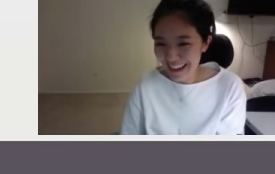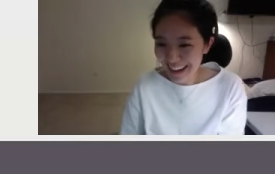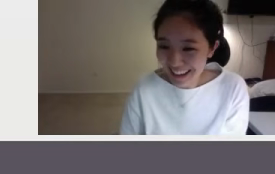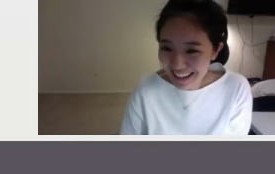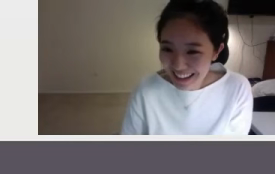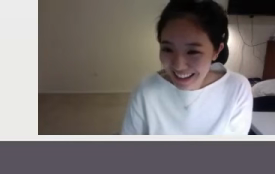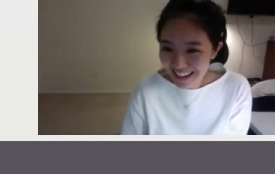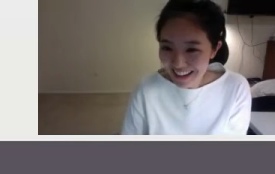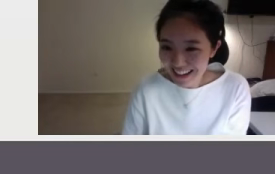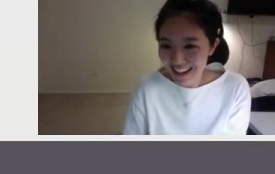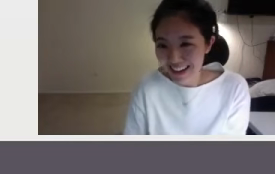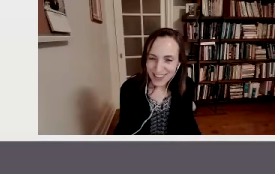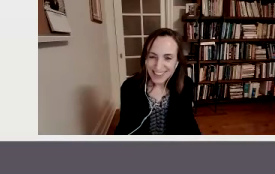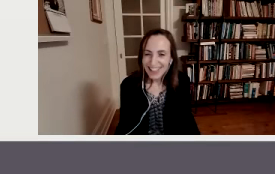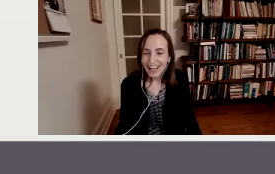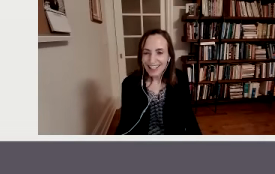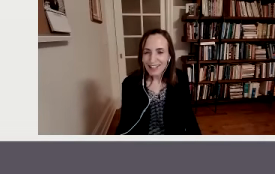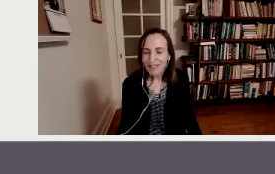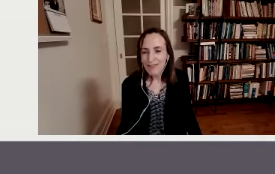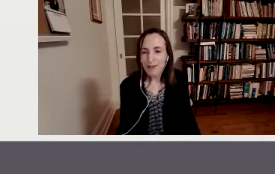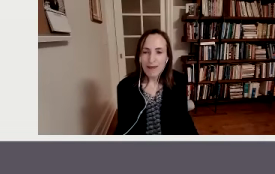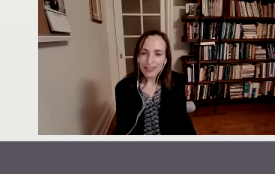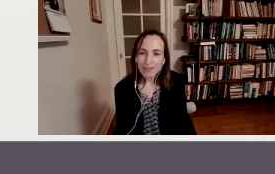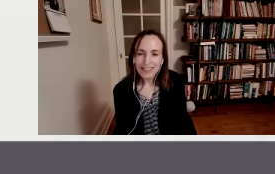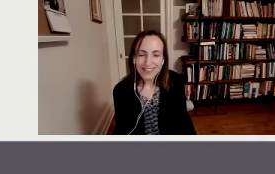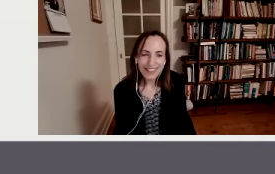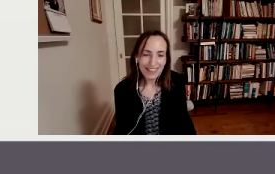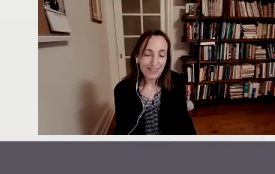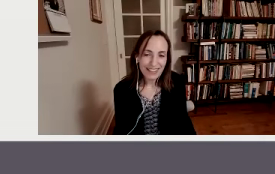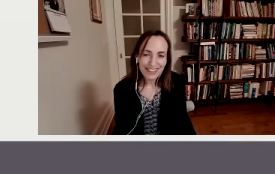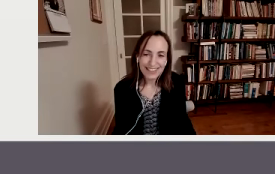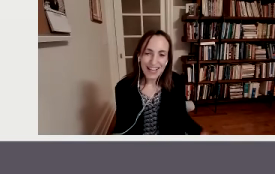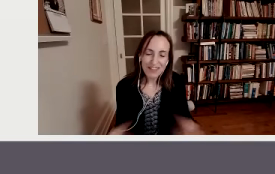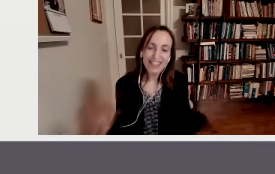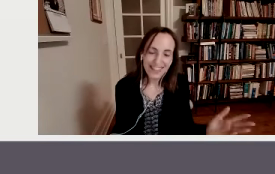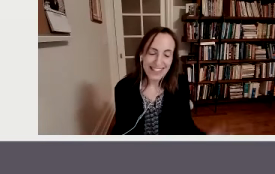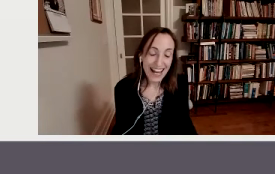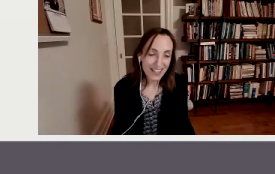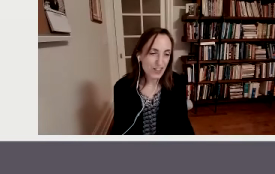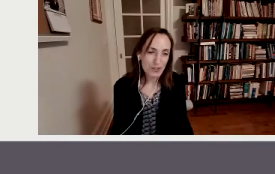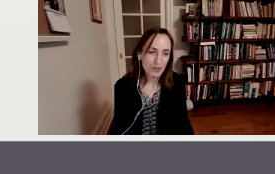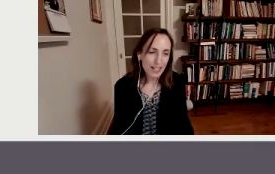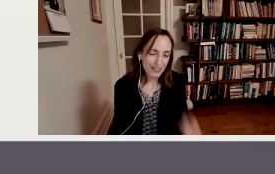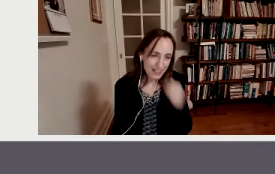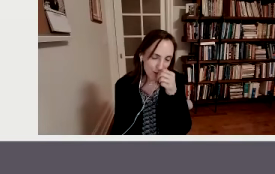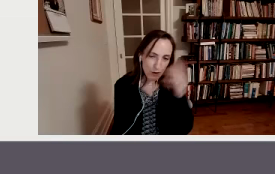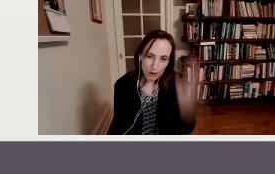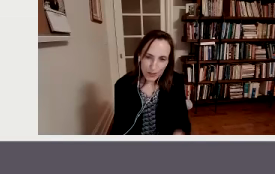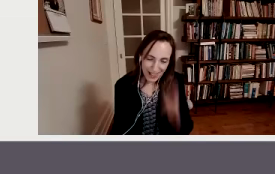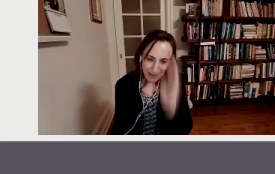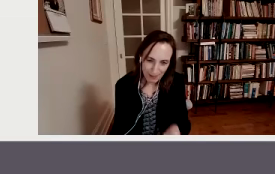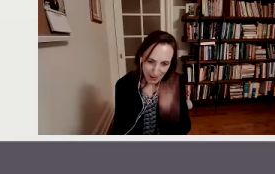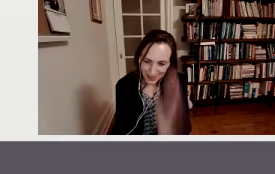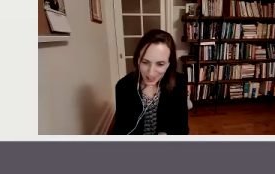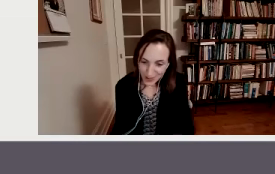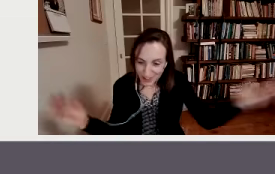then you answered it really nicely too. And I felt badly because I didn't have anything to ask you because I was so focused